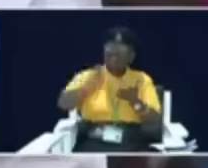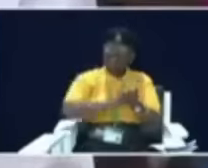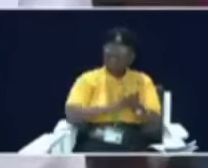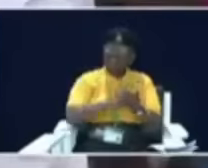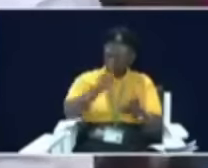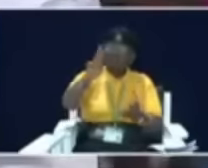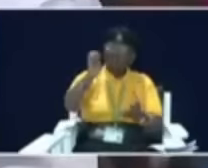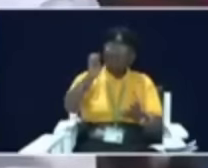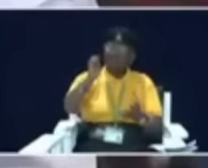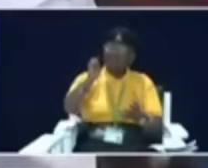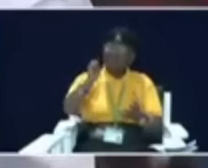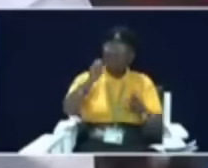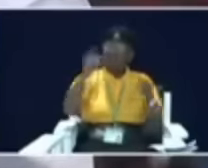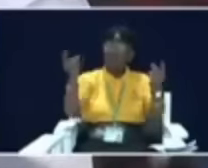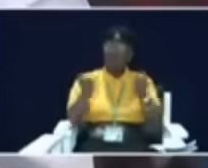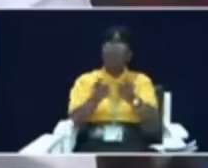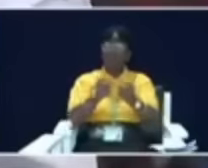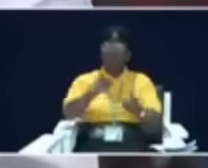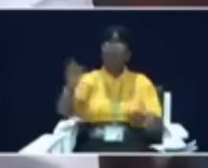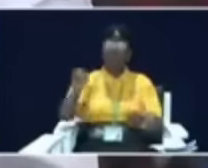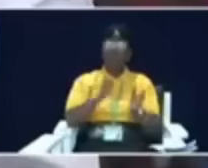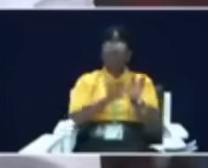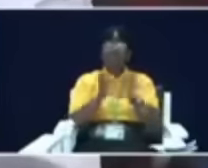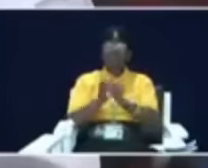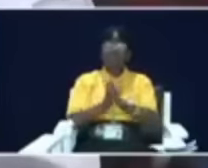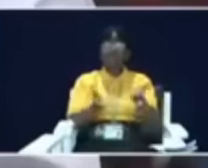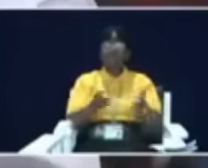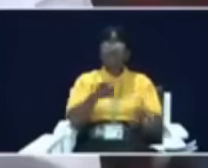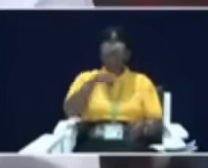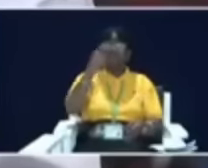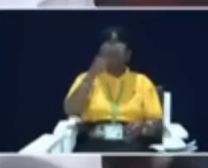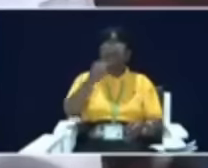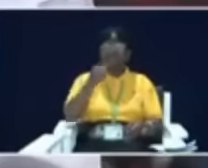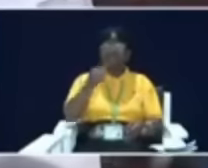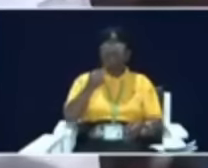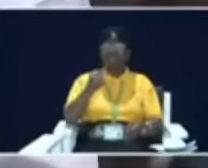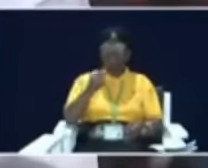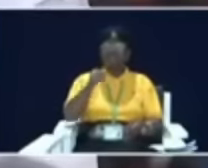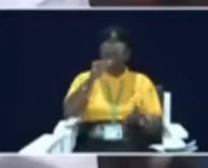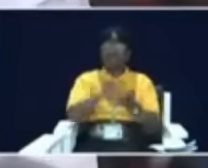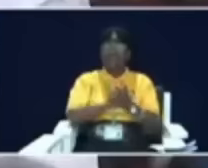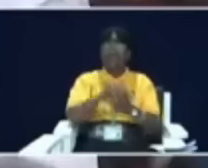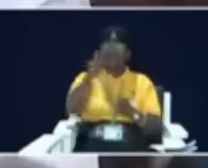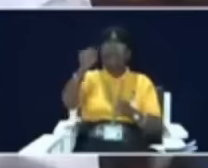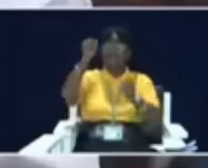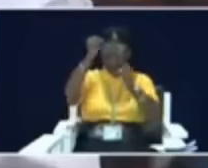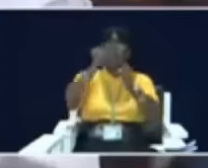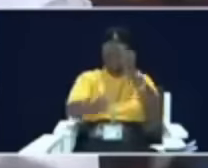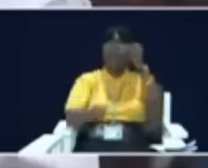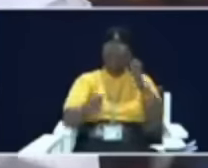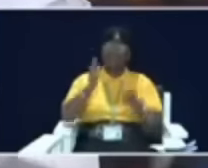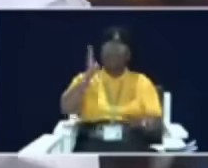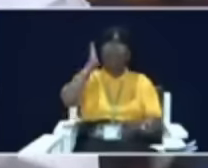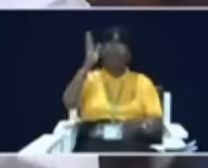The Bible says in His Word that the last shall be first.